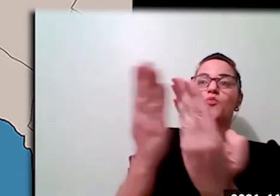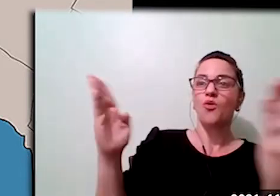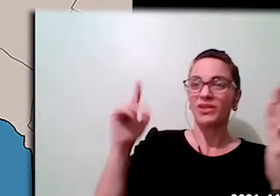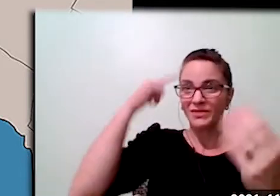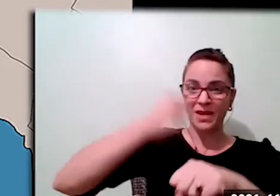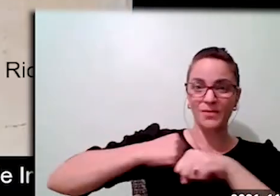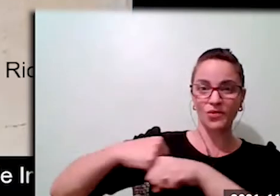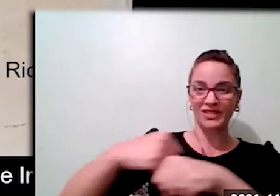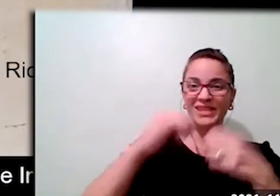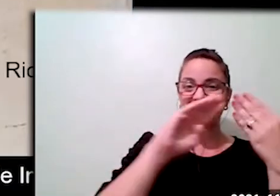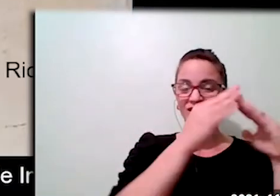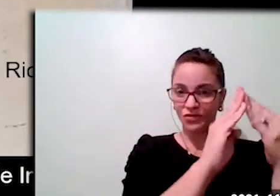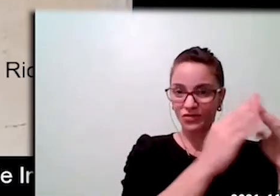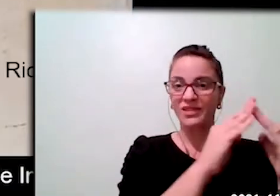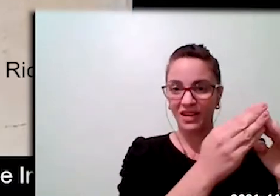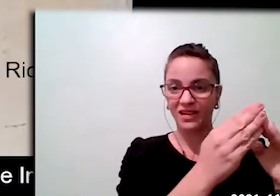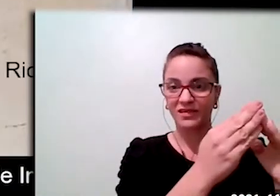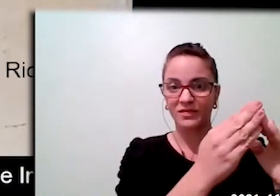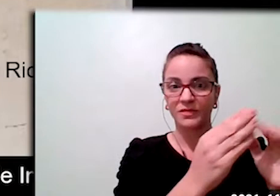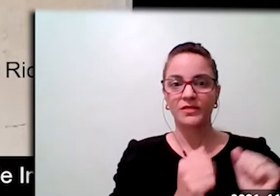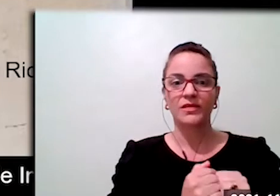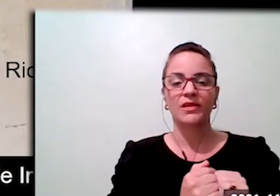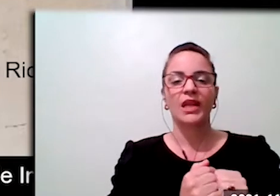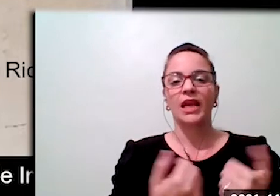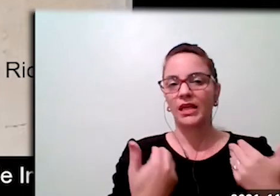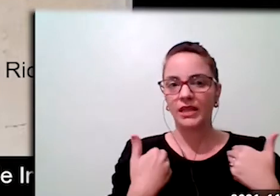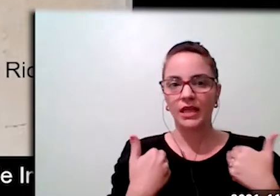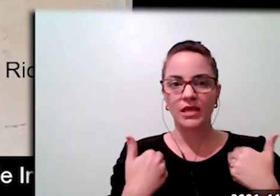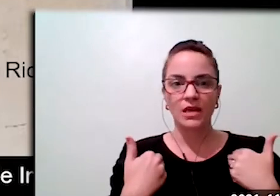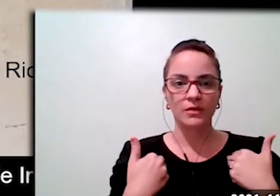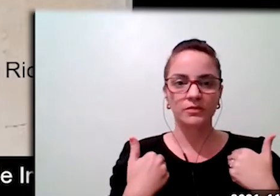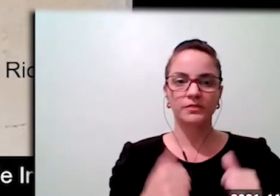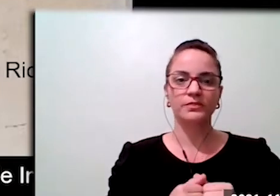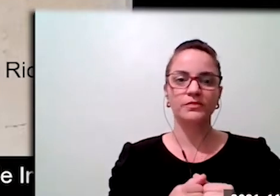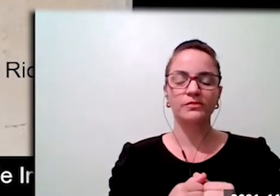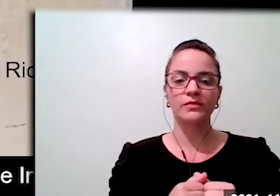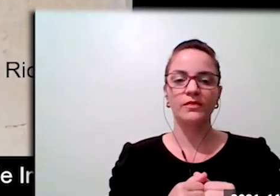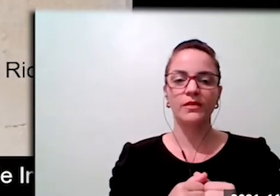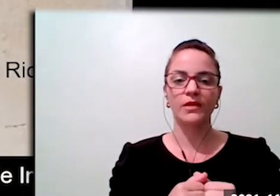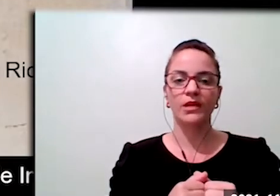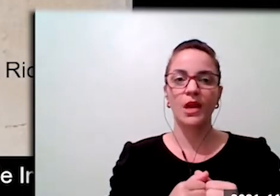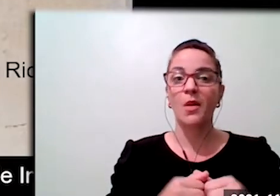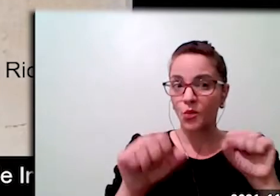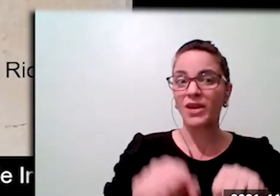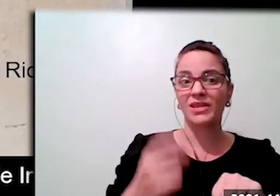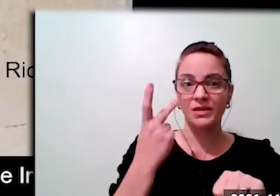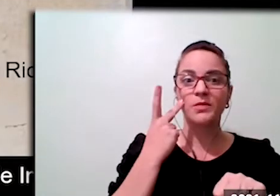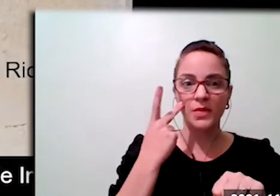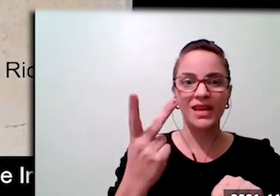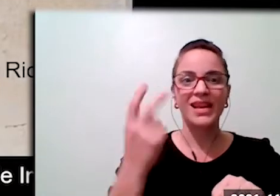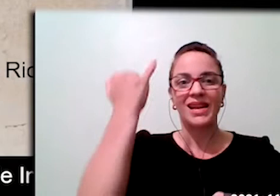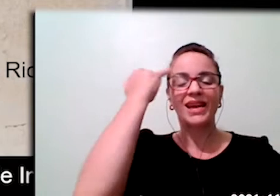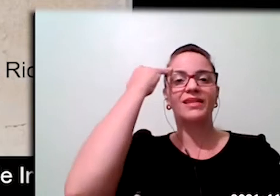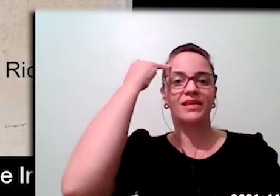whole city, and in fact, this is one of the earliest maps that we have of the city of San Juan, and you can see that the idea is